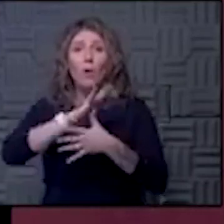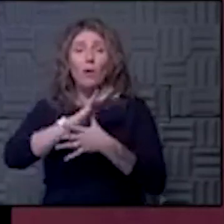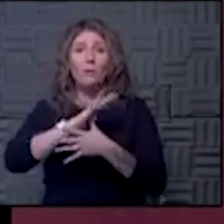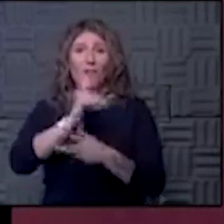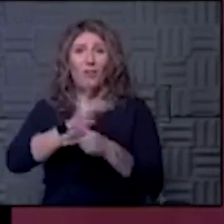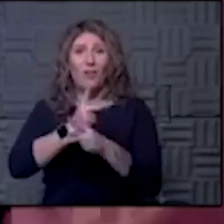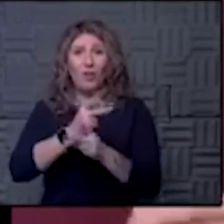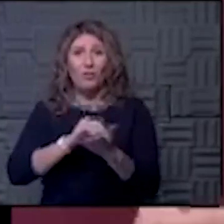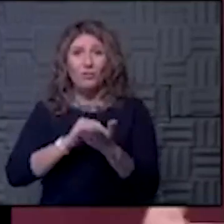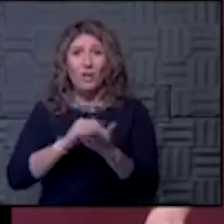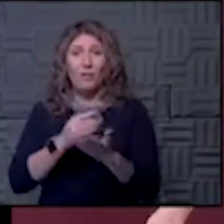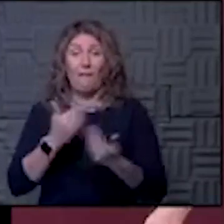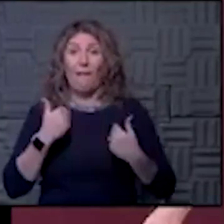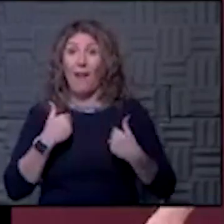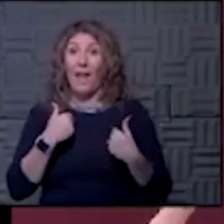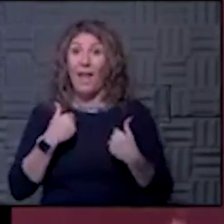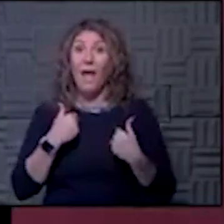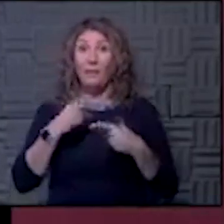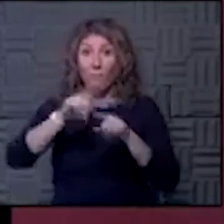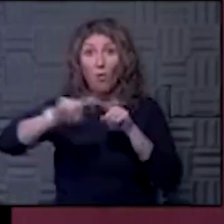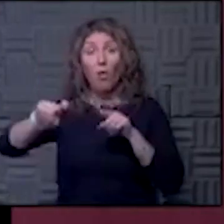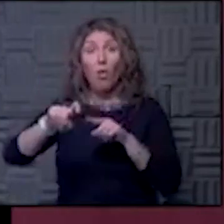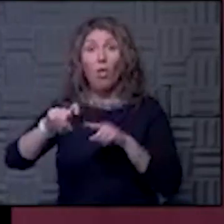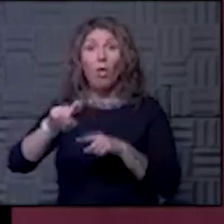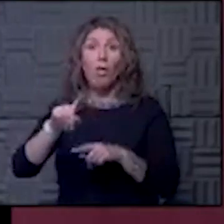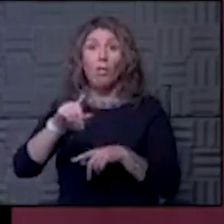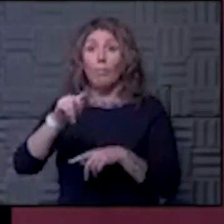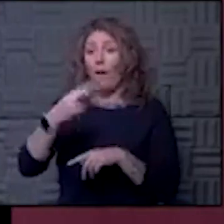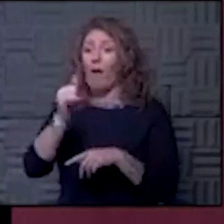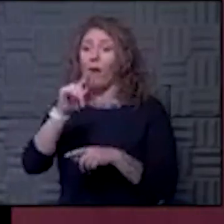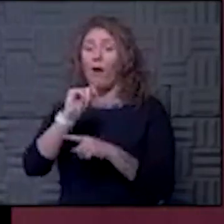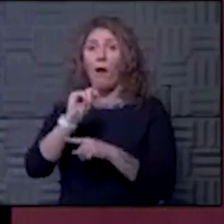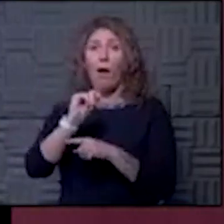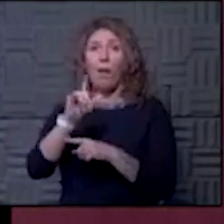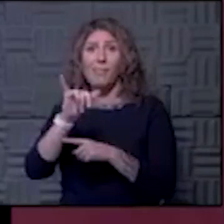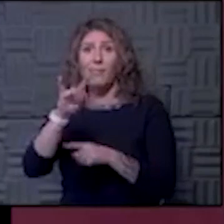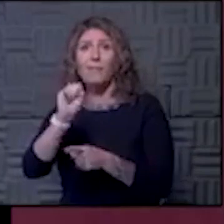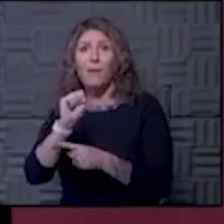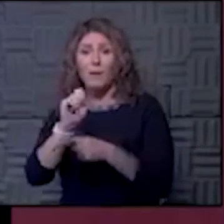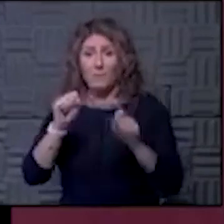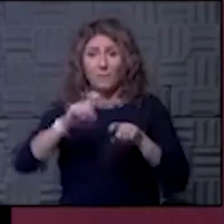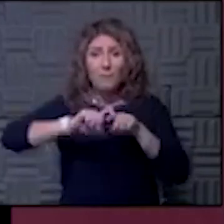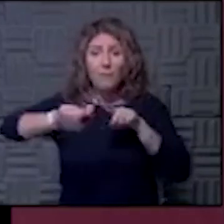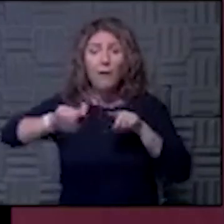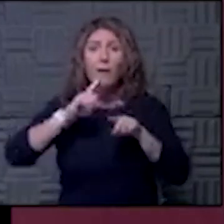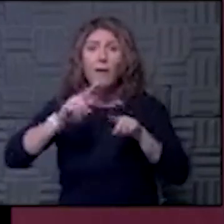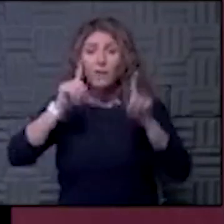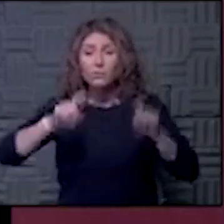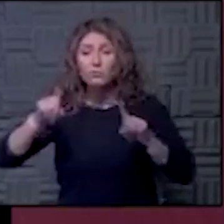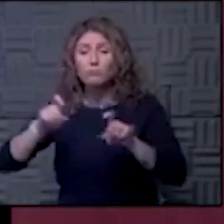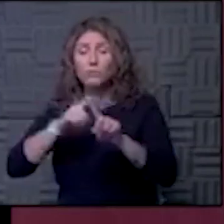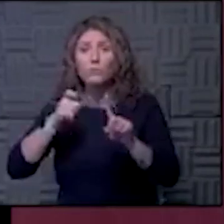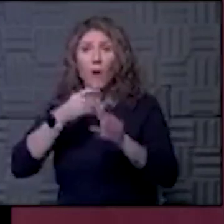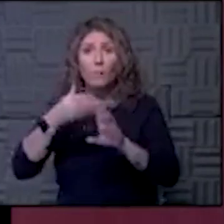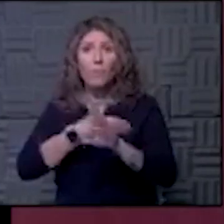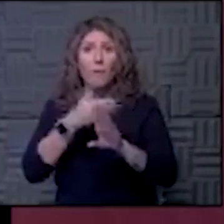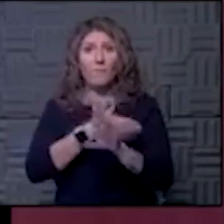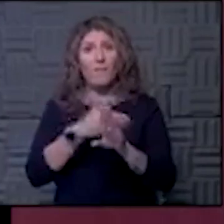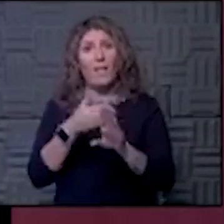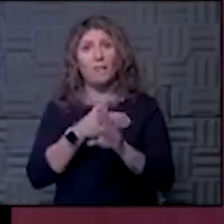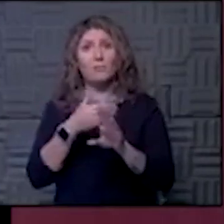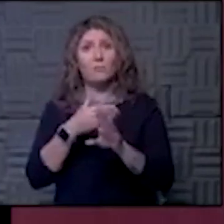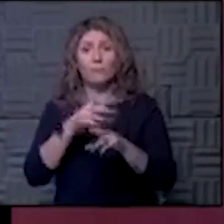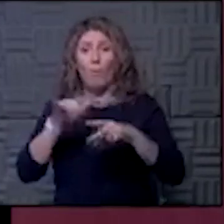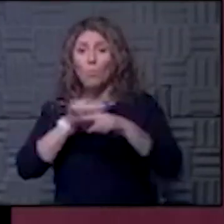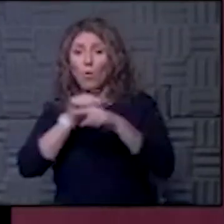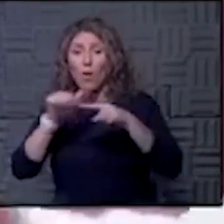we have a hotline for at least the vaccine, the ones, the monoclonal antibodies that we have, that people can call and even be screened by an advanced practice provider who will